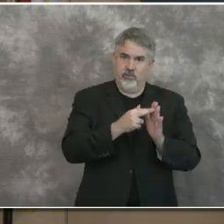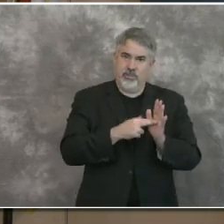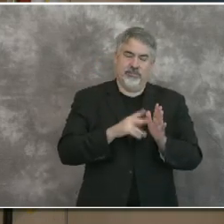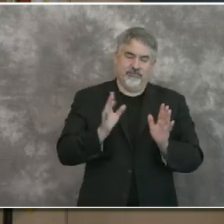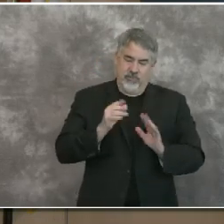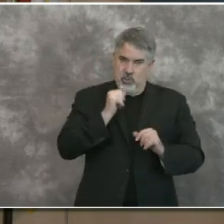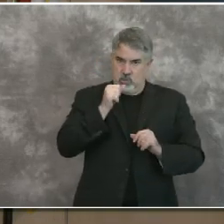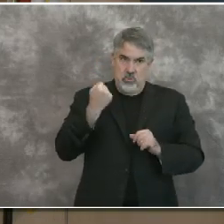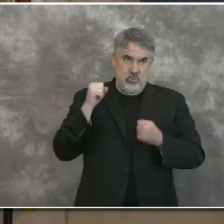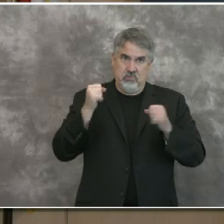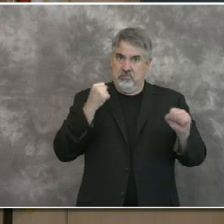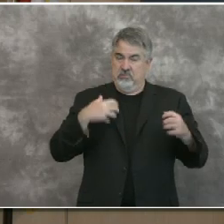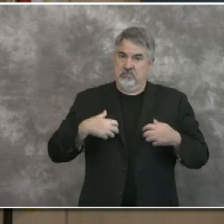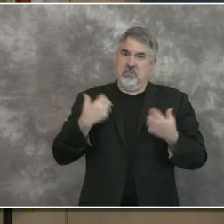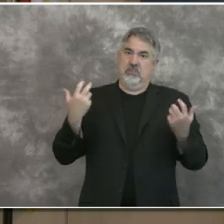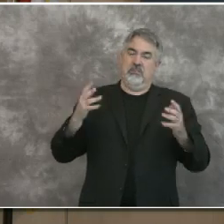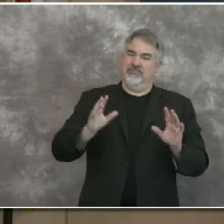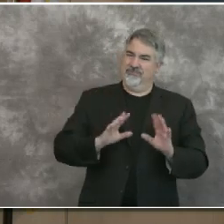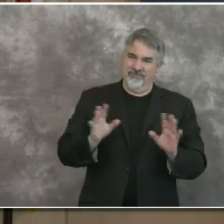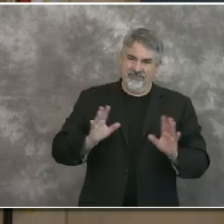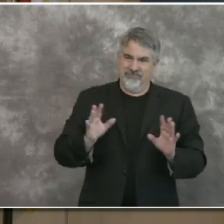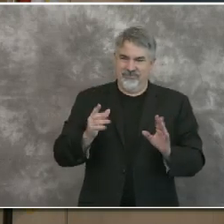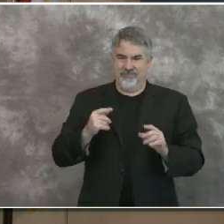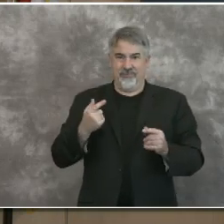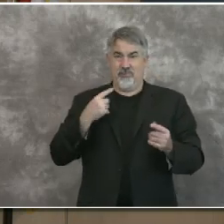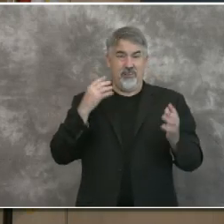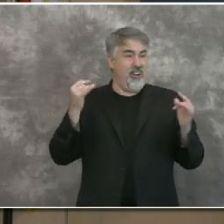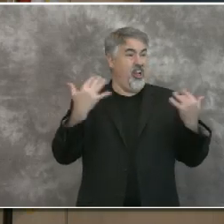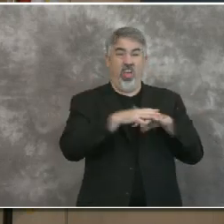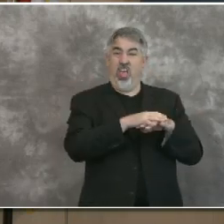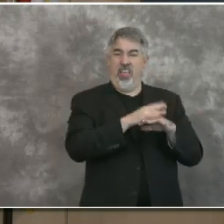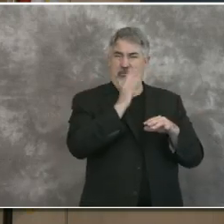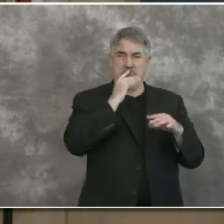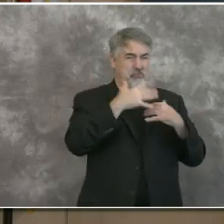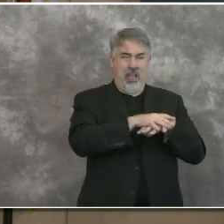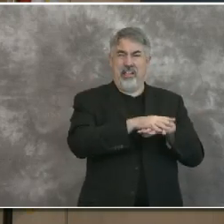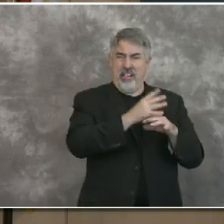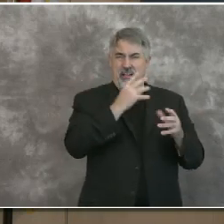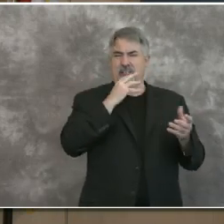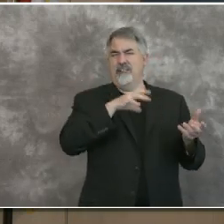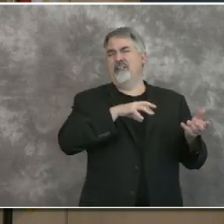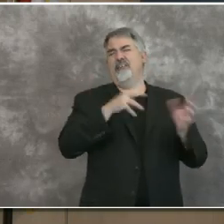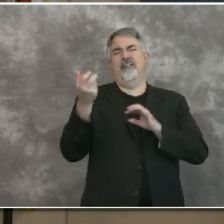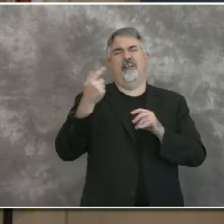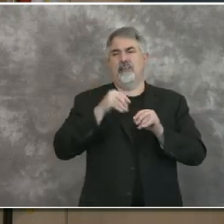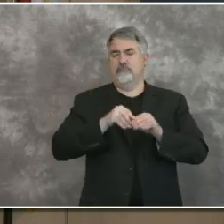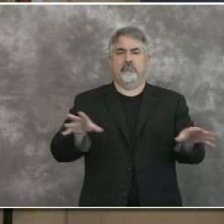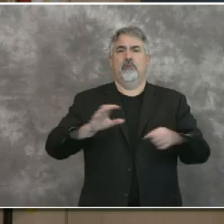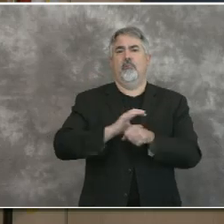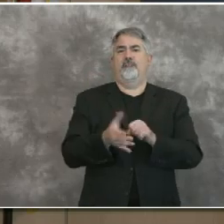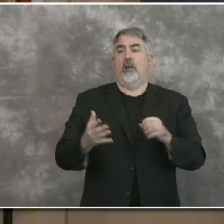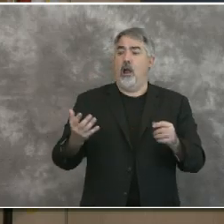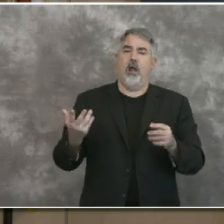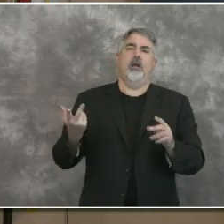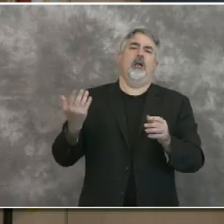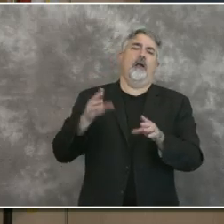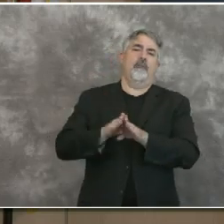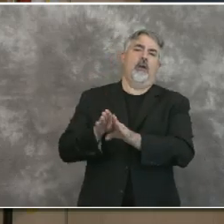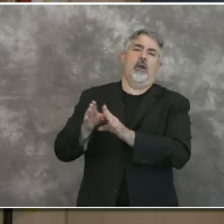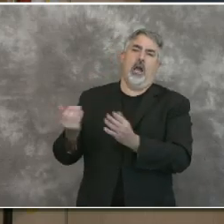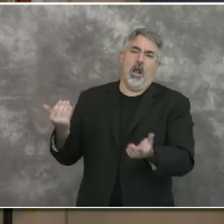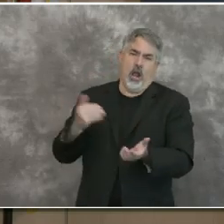quickly, create a surge and a huge uptick in what we're doing, and then be in the really devastating situation of having